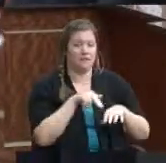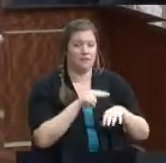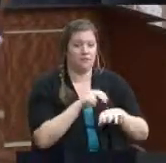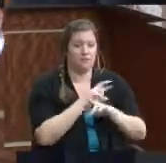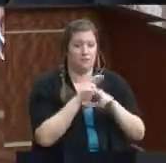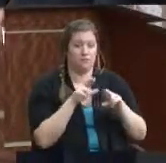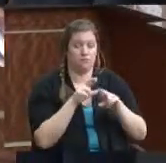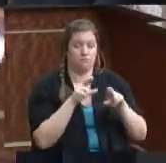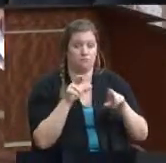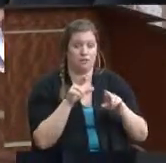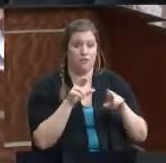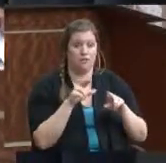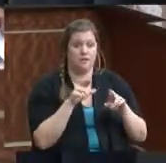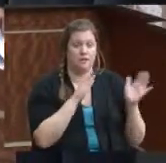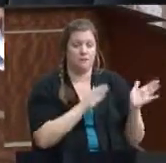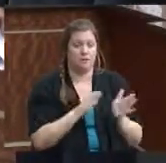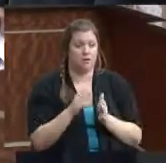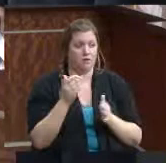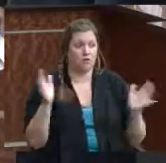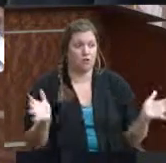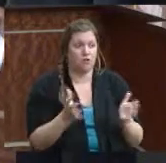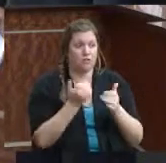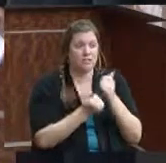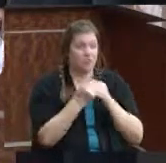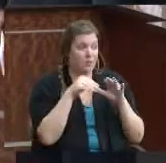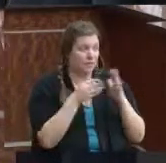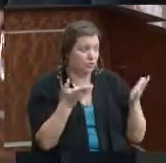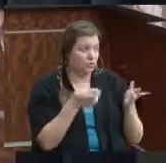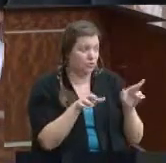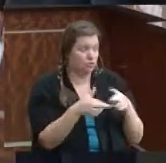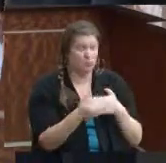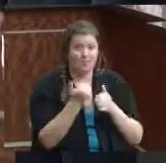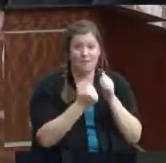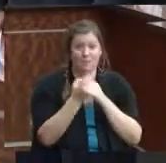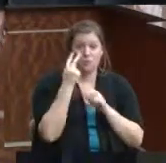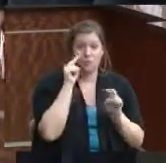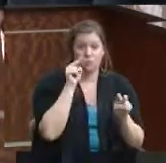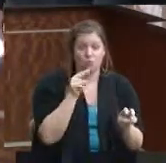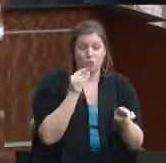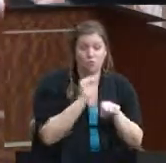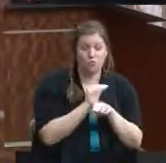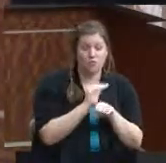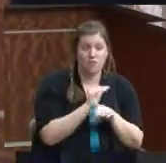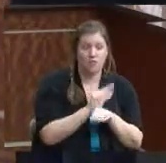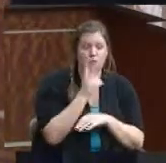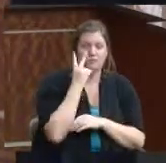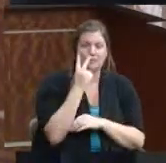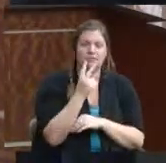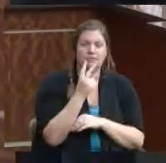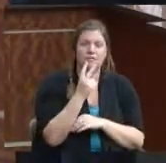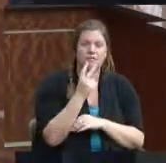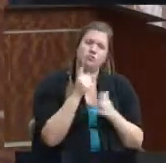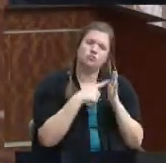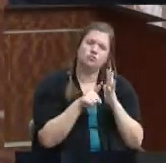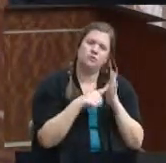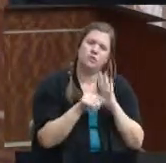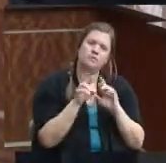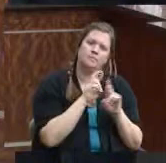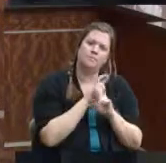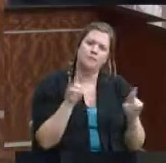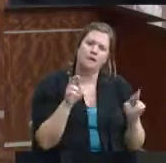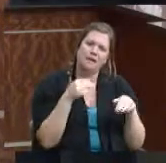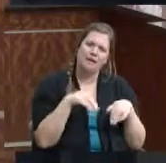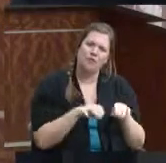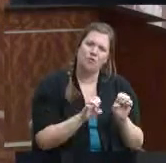Preparedness Month, and I would encourage everybody in this room and everybody watching this evening to check on your preparedness